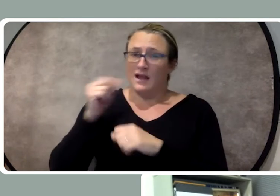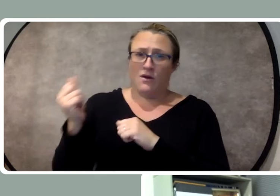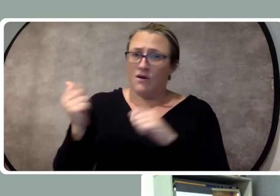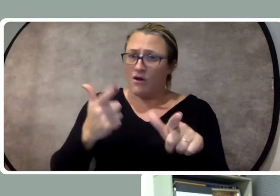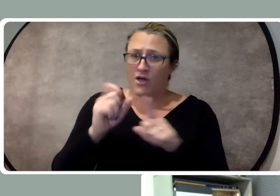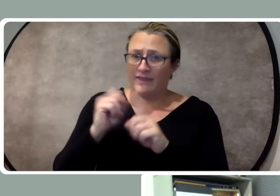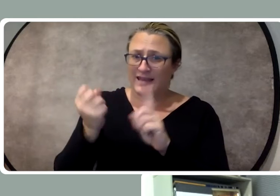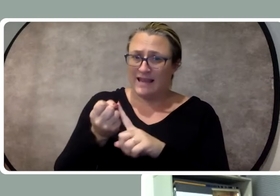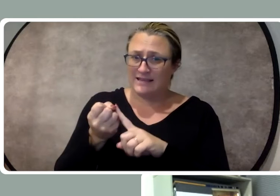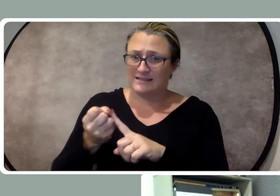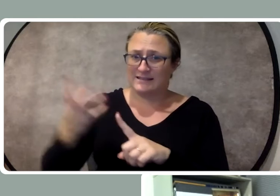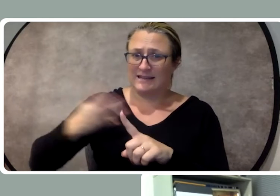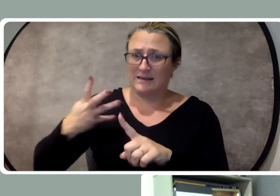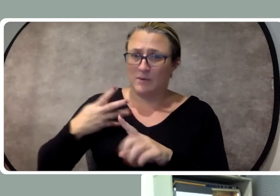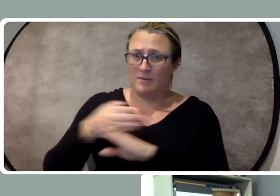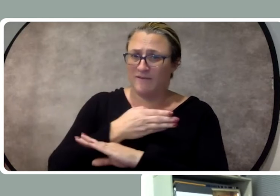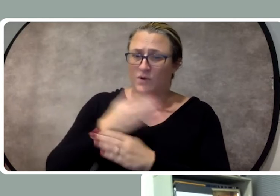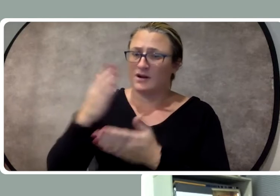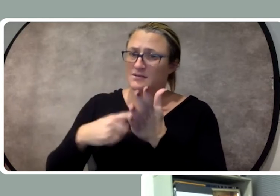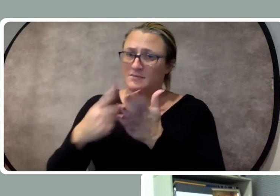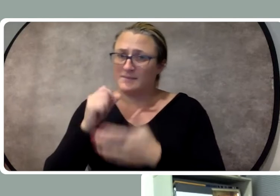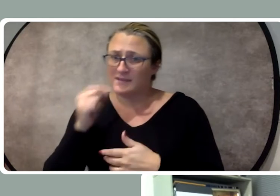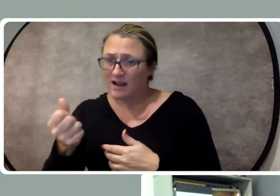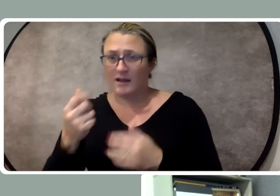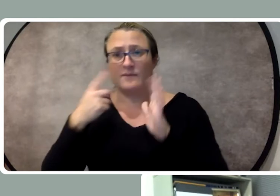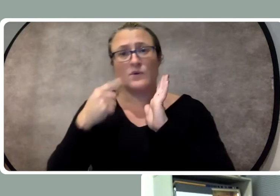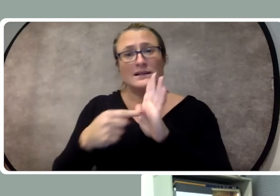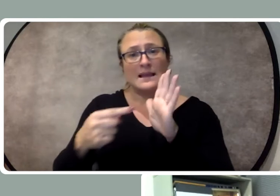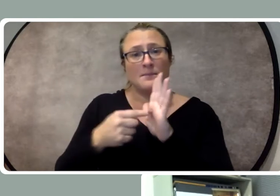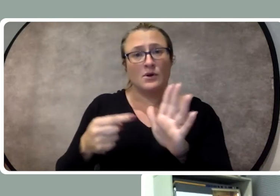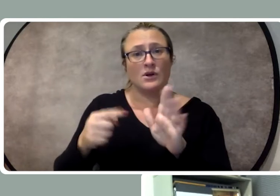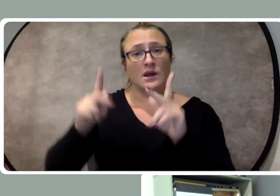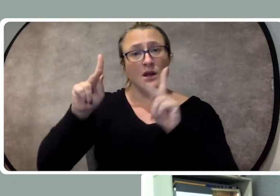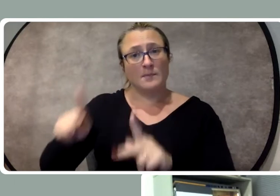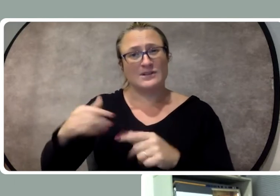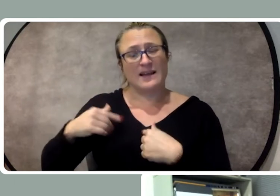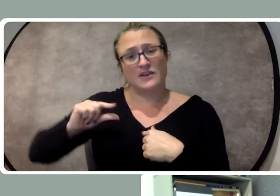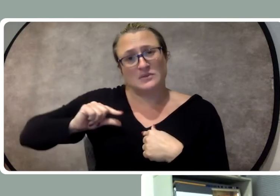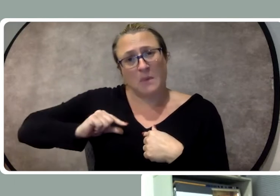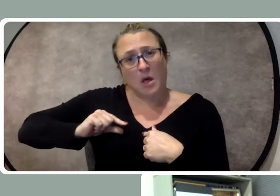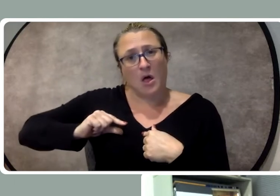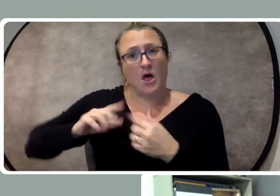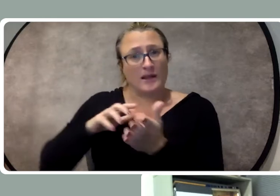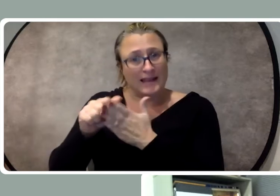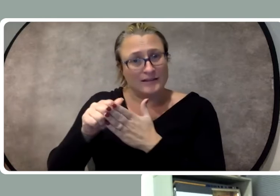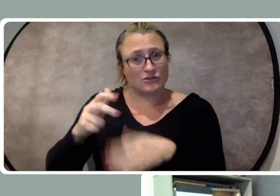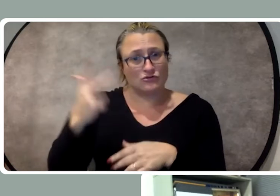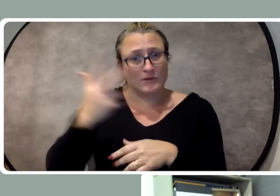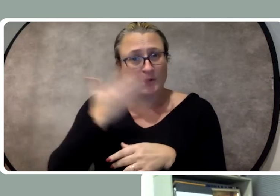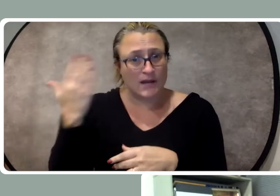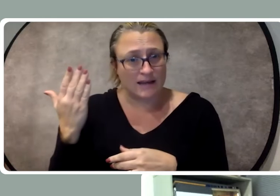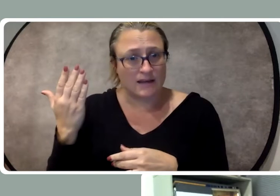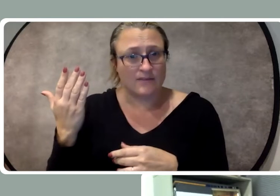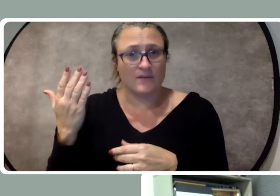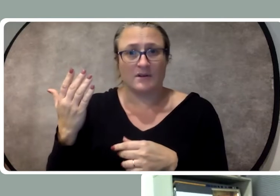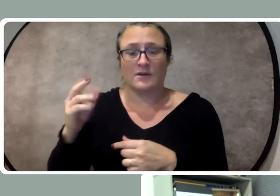do chemotherapy before. So in patients who have very small cancers that are triple negative and their